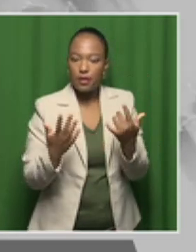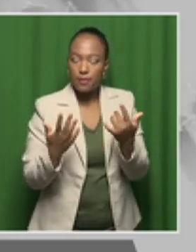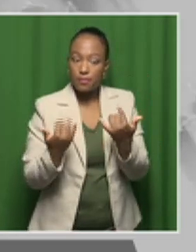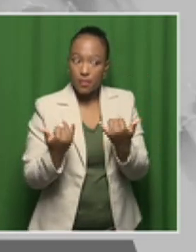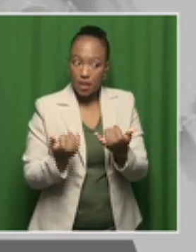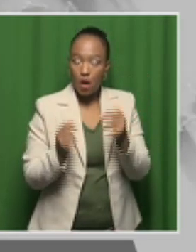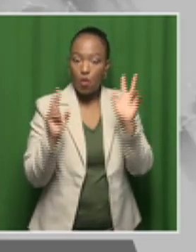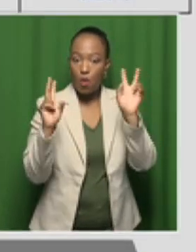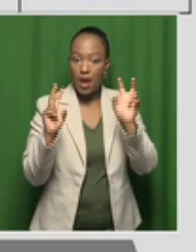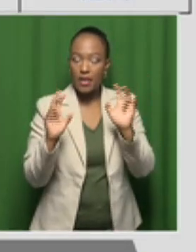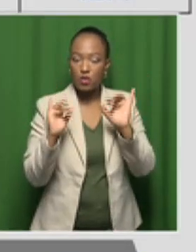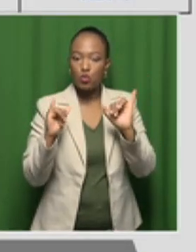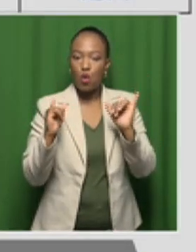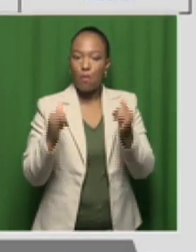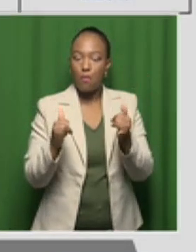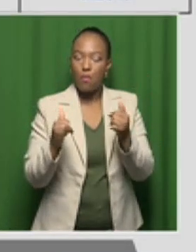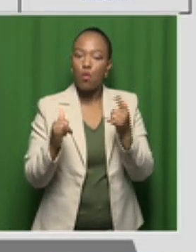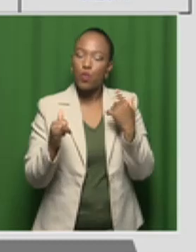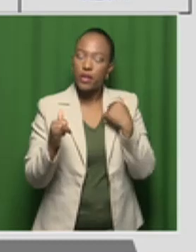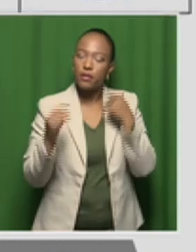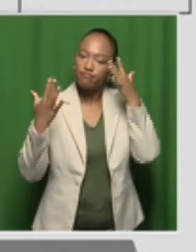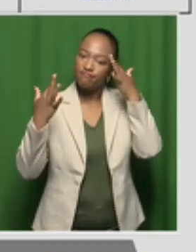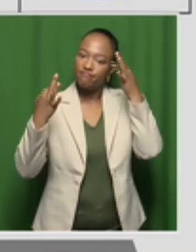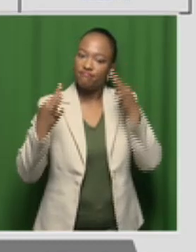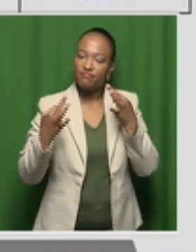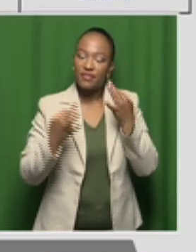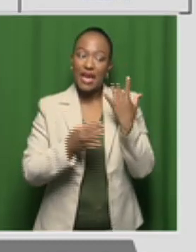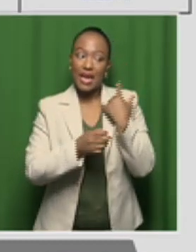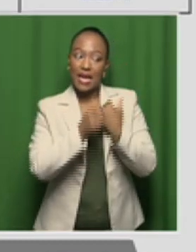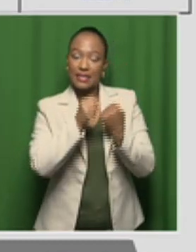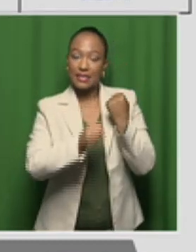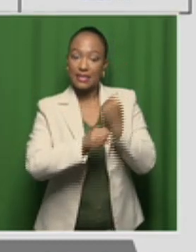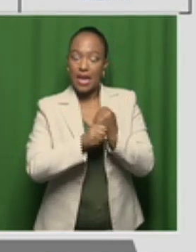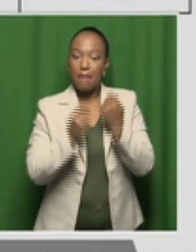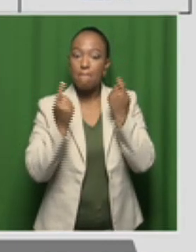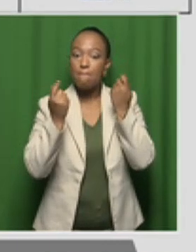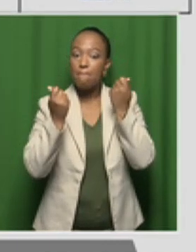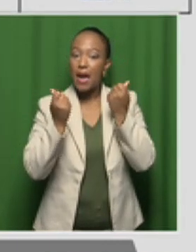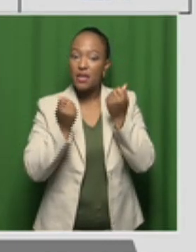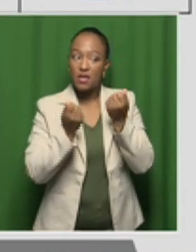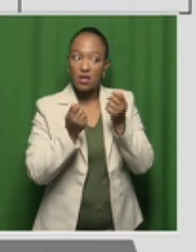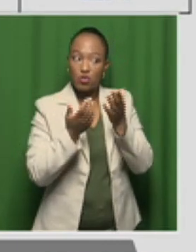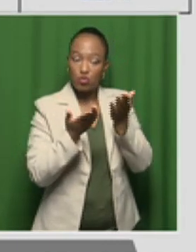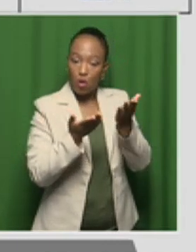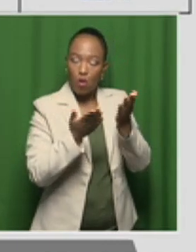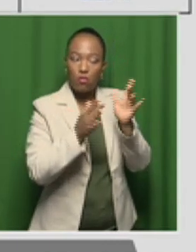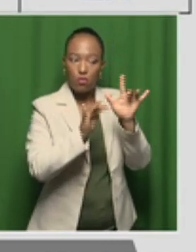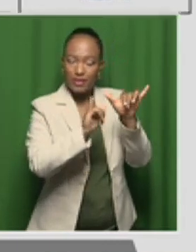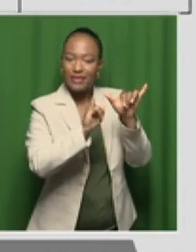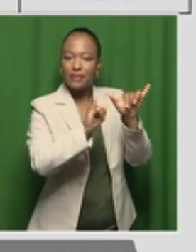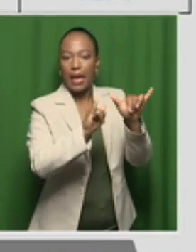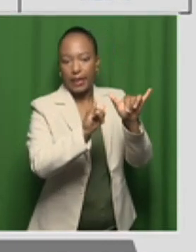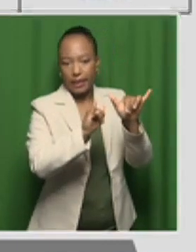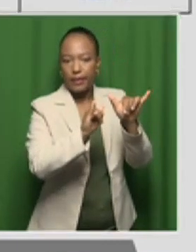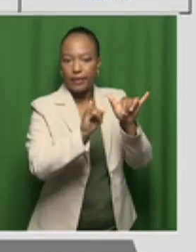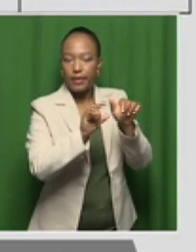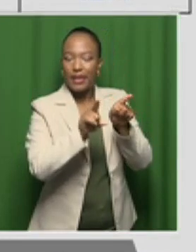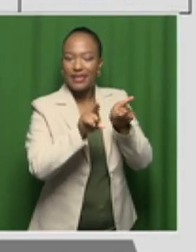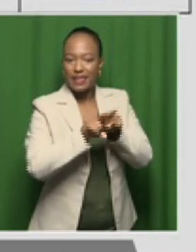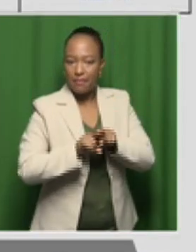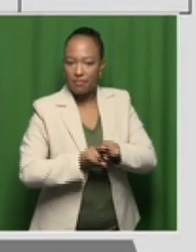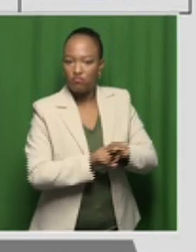we are going to be retaining last year's prices and we are not going to be increasing standard charges